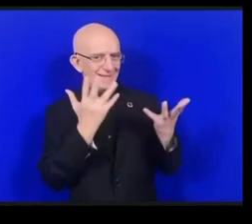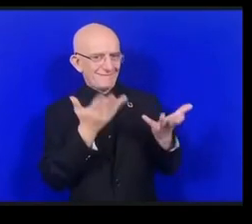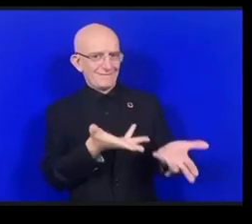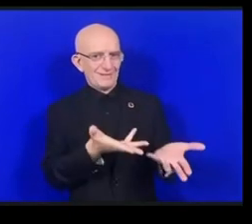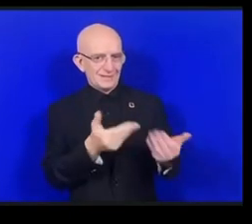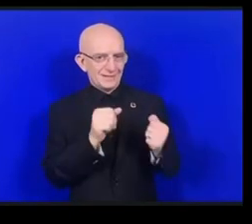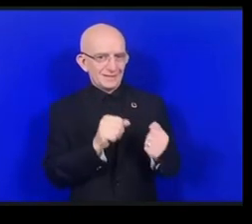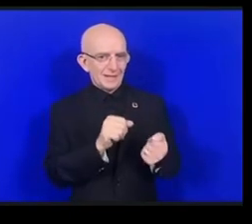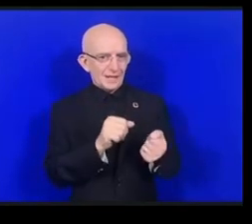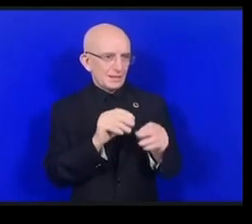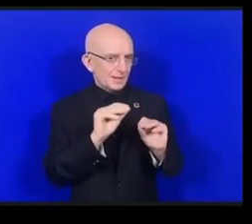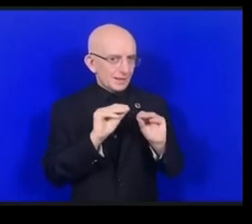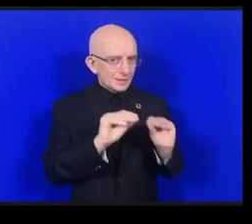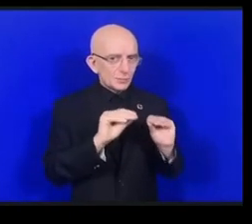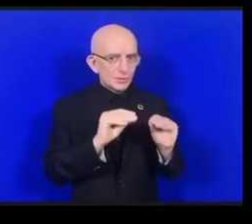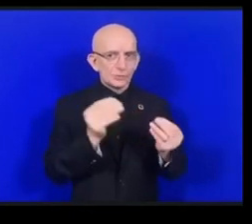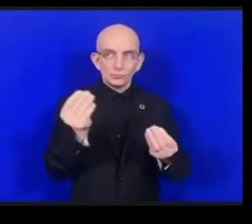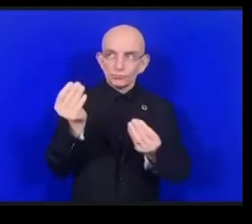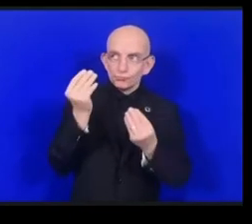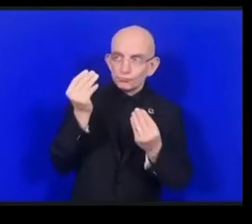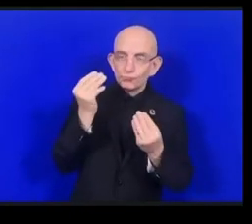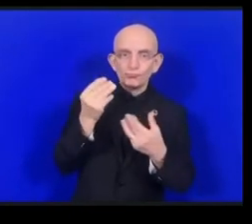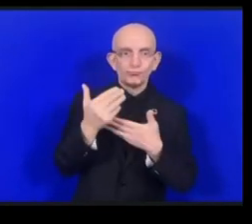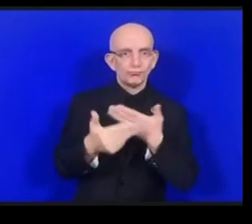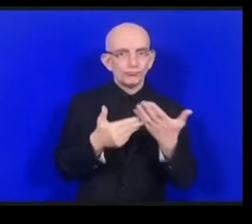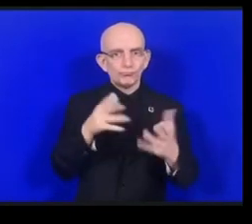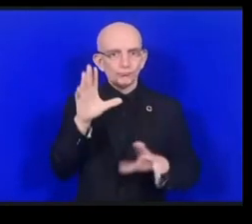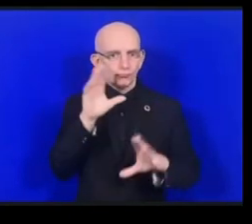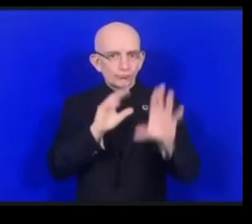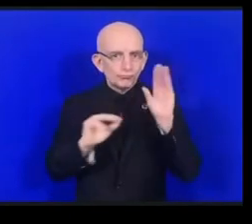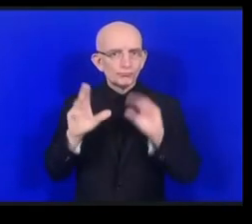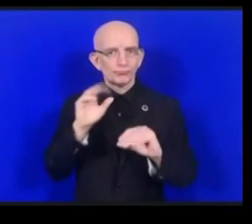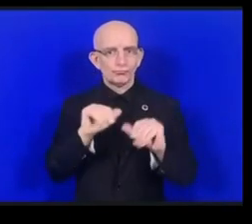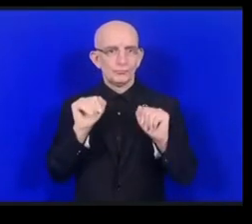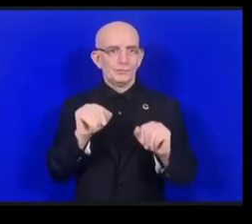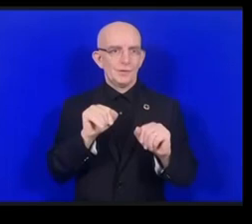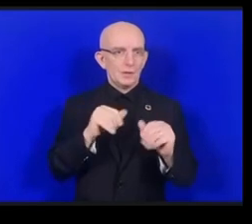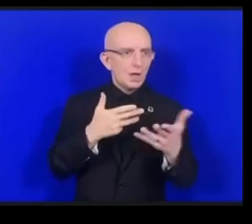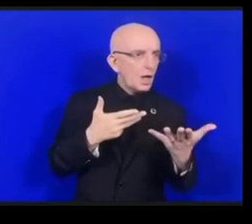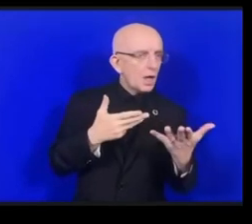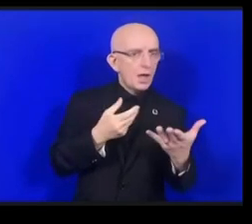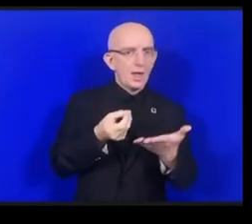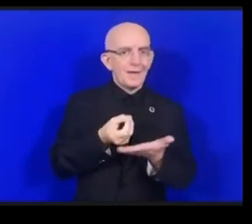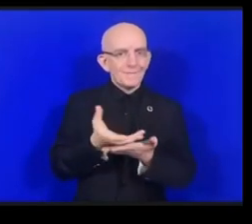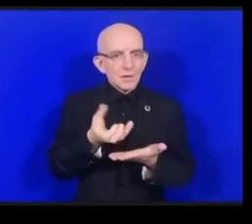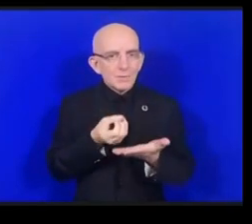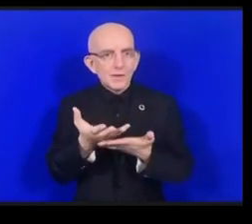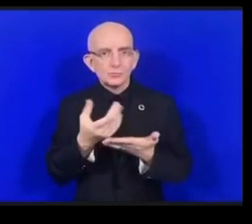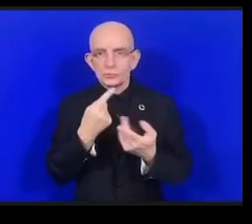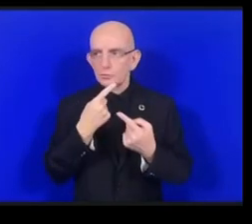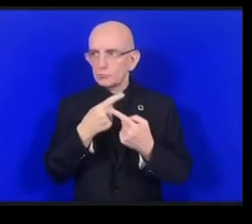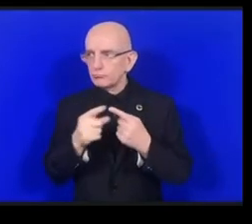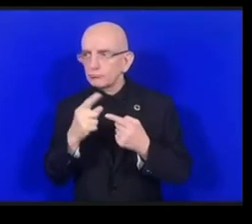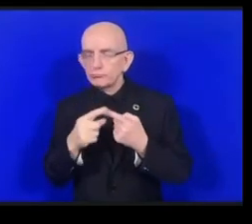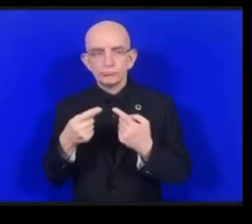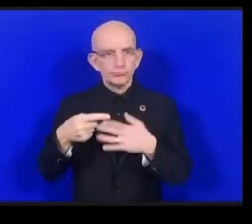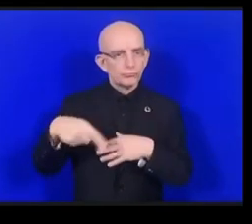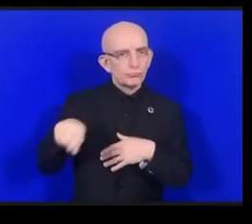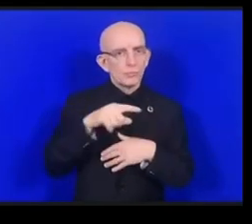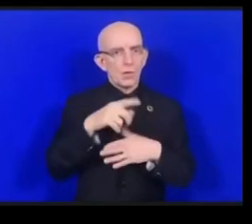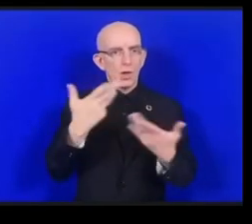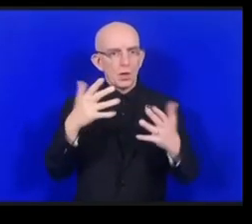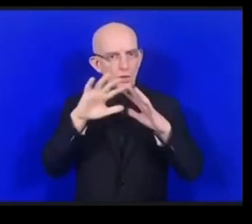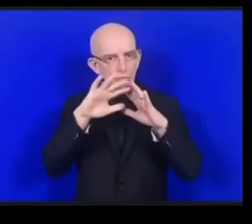say information uh about the uh glob Global issue or something like that and also to take imp